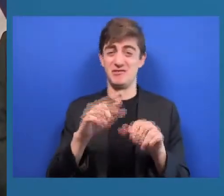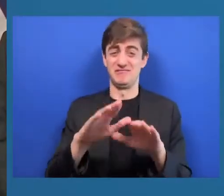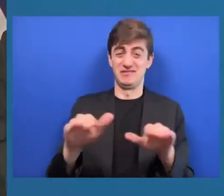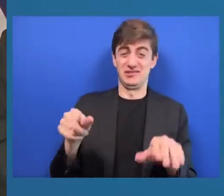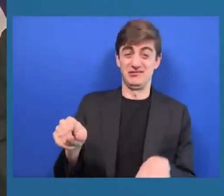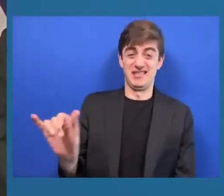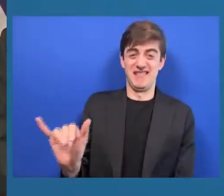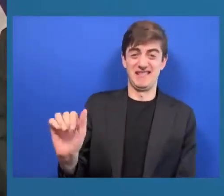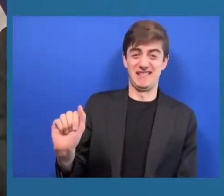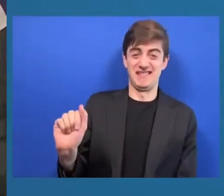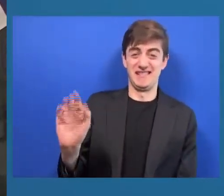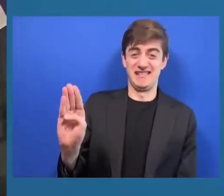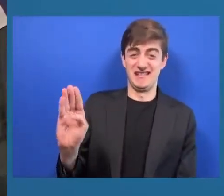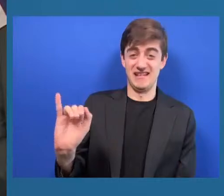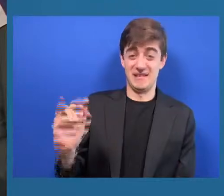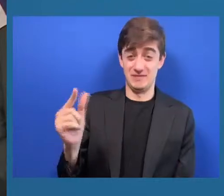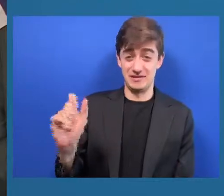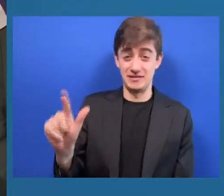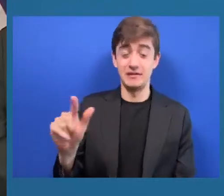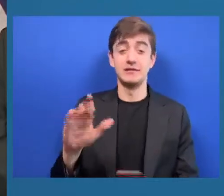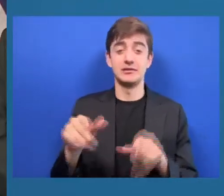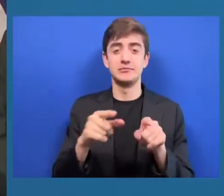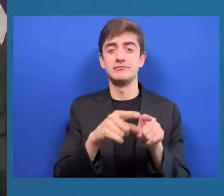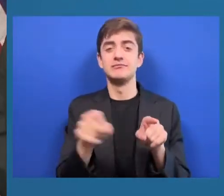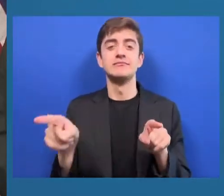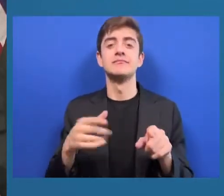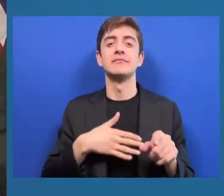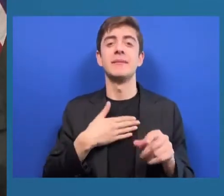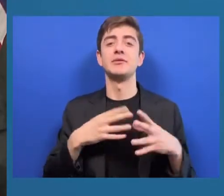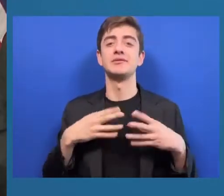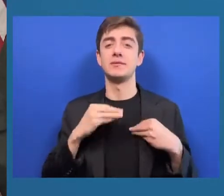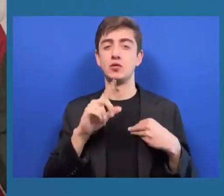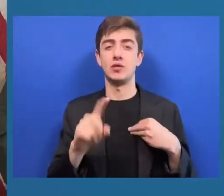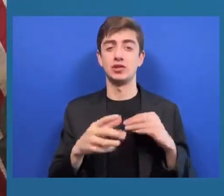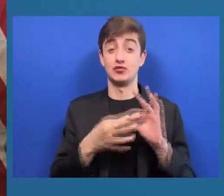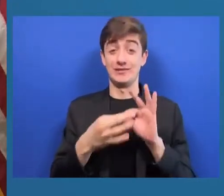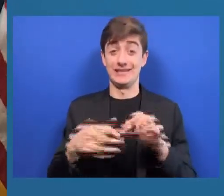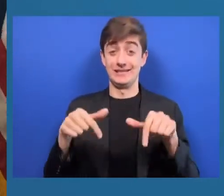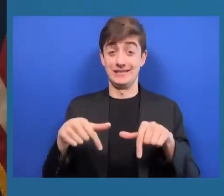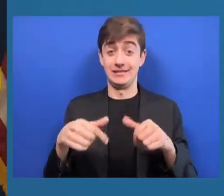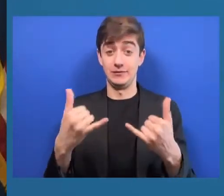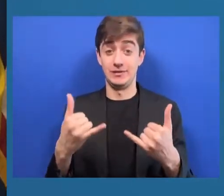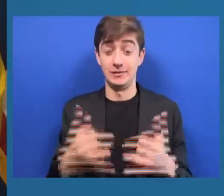today. And I'll be happy to take a few on-topic questions at this time. On topic on healthcare?